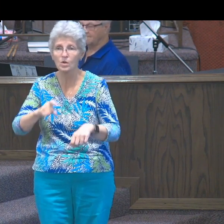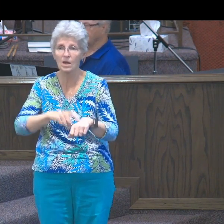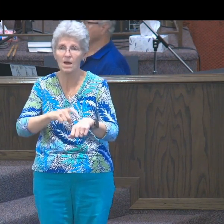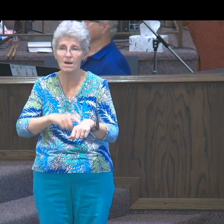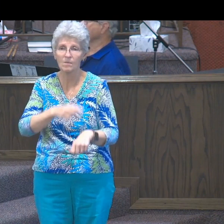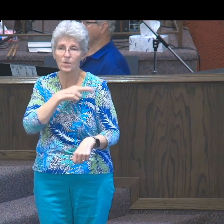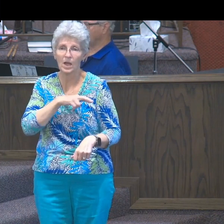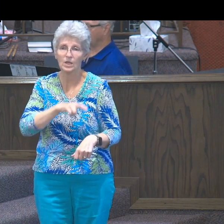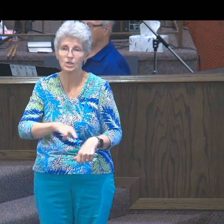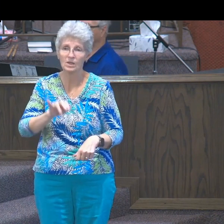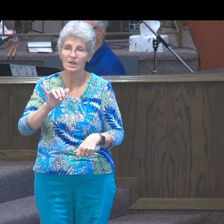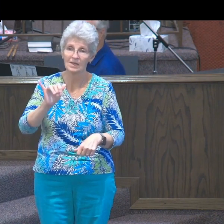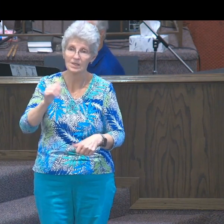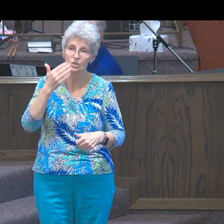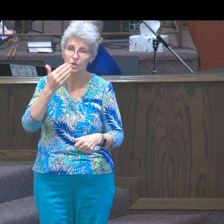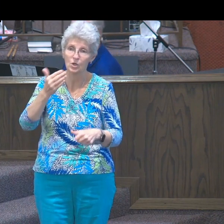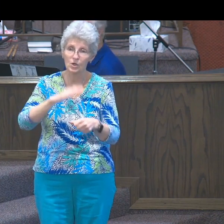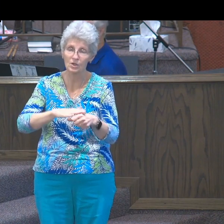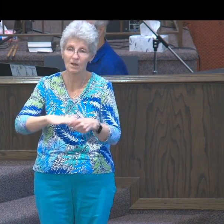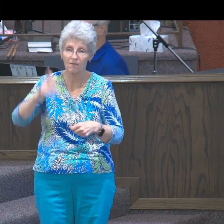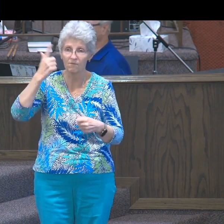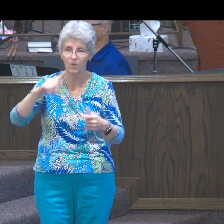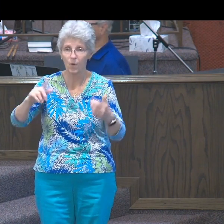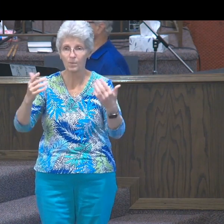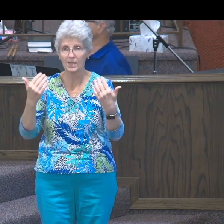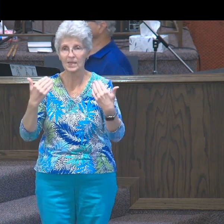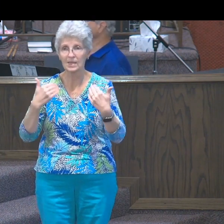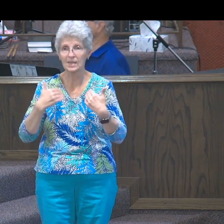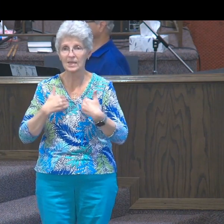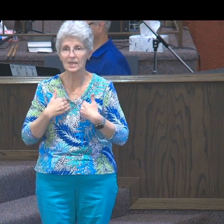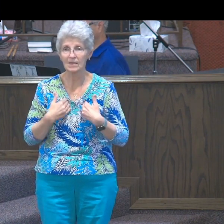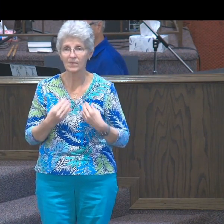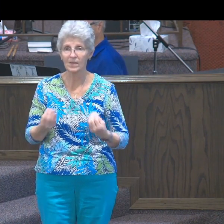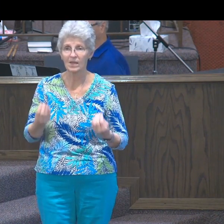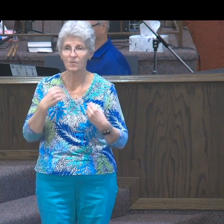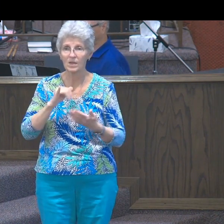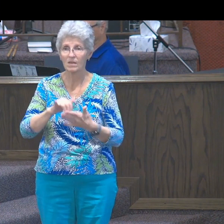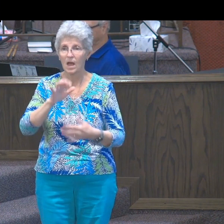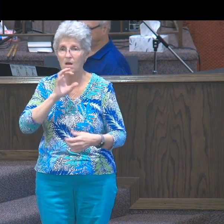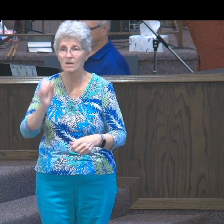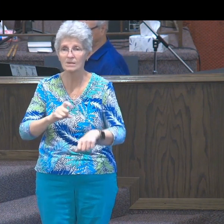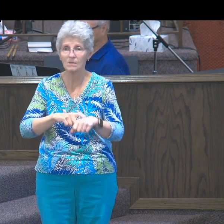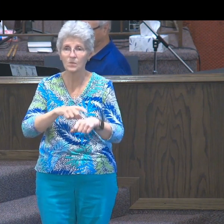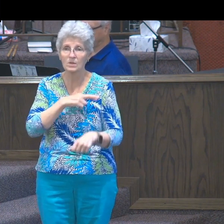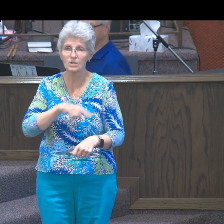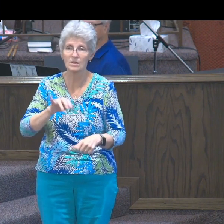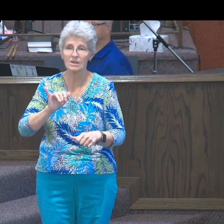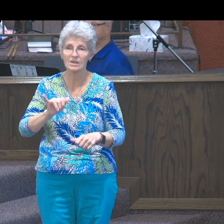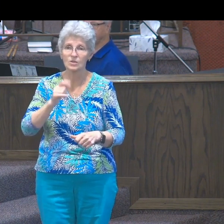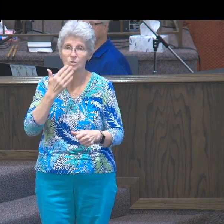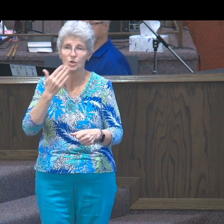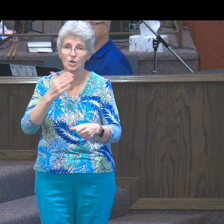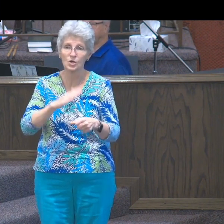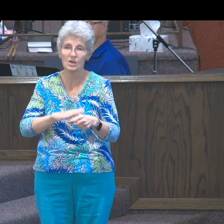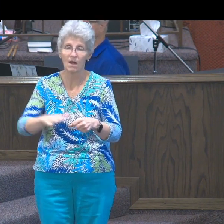old time religion. It's good enough for me. Give me that old time religion.